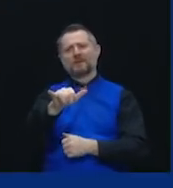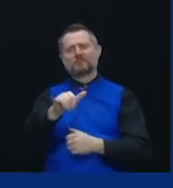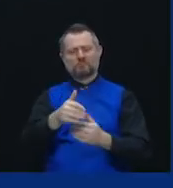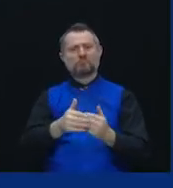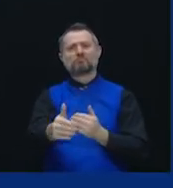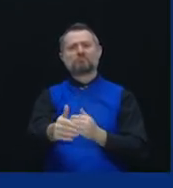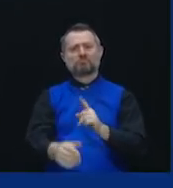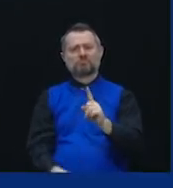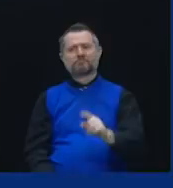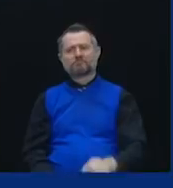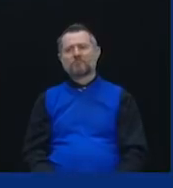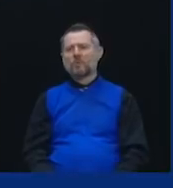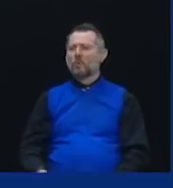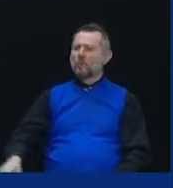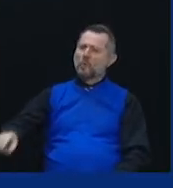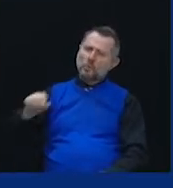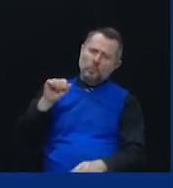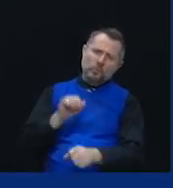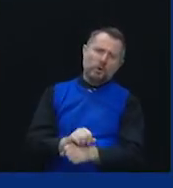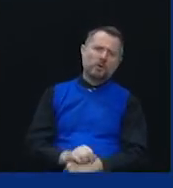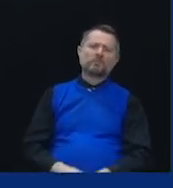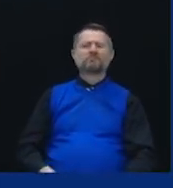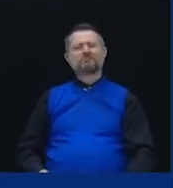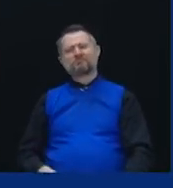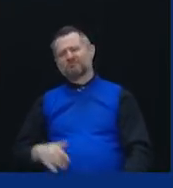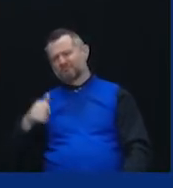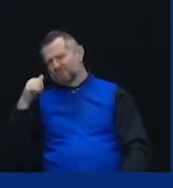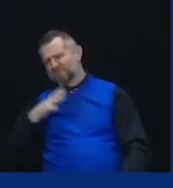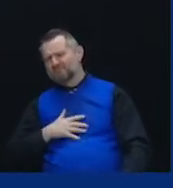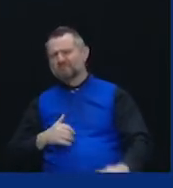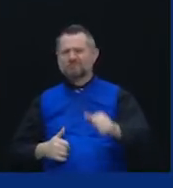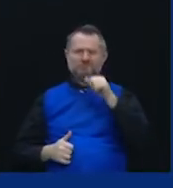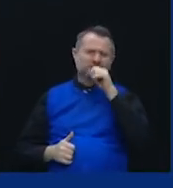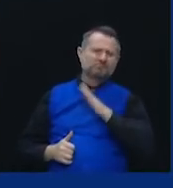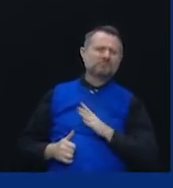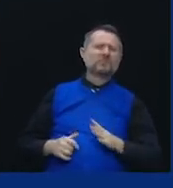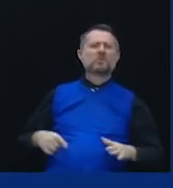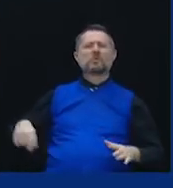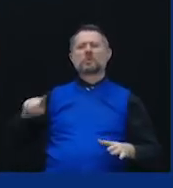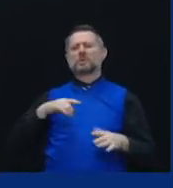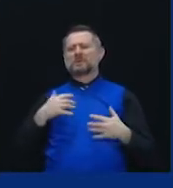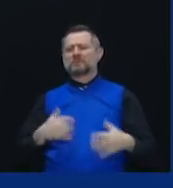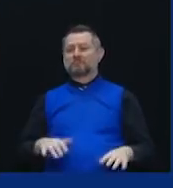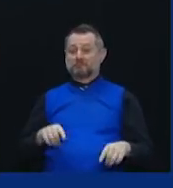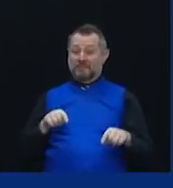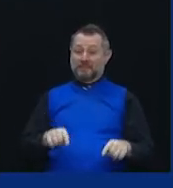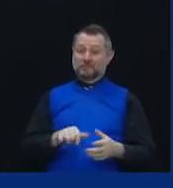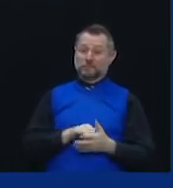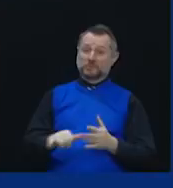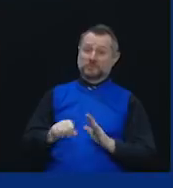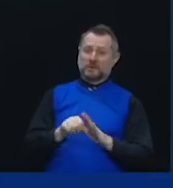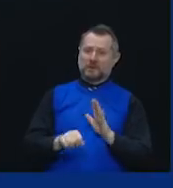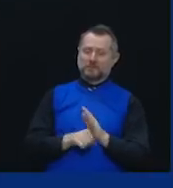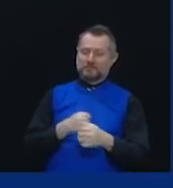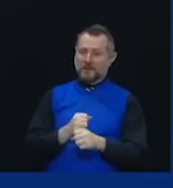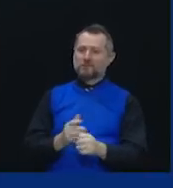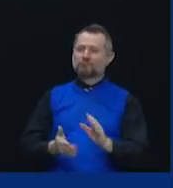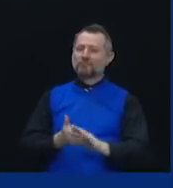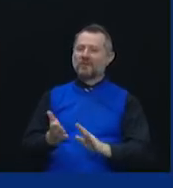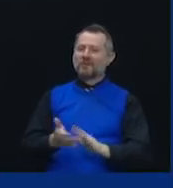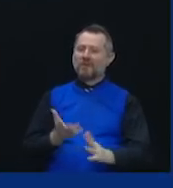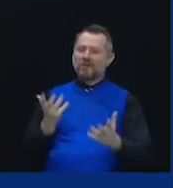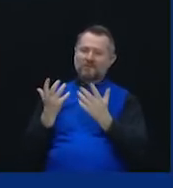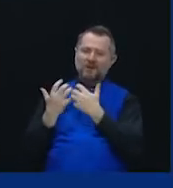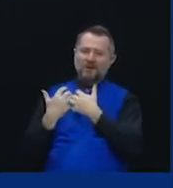the working women and men who make this state run every day and sacrifice